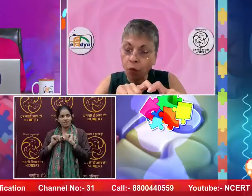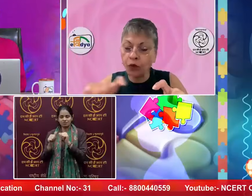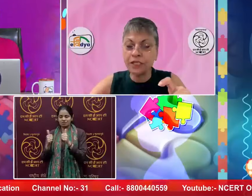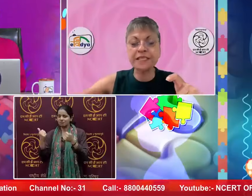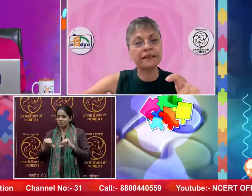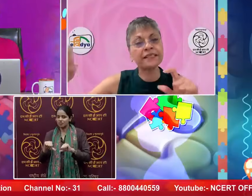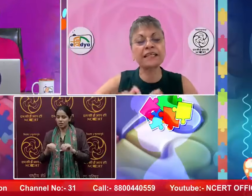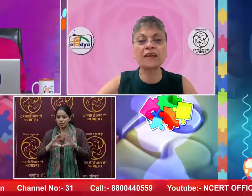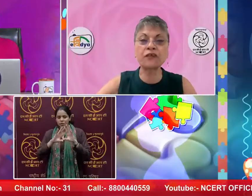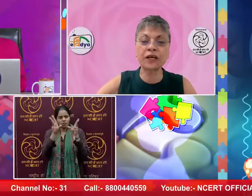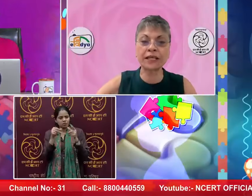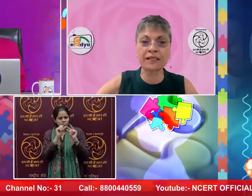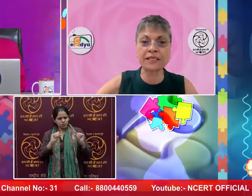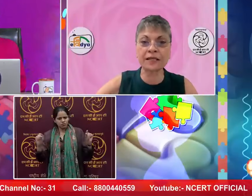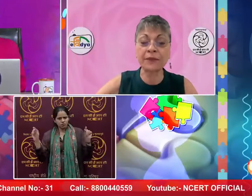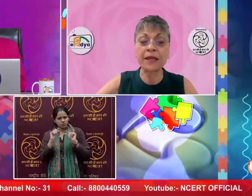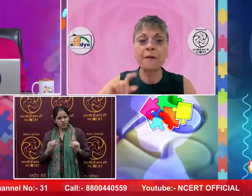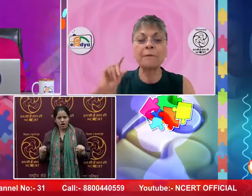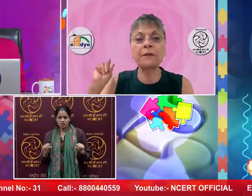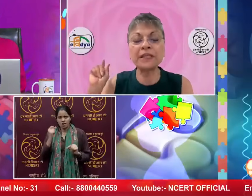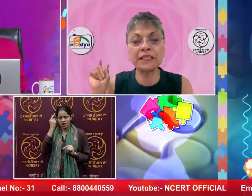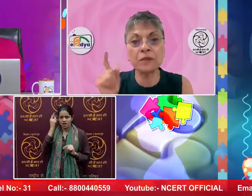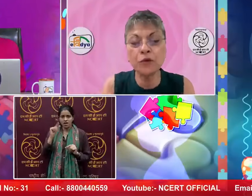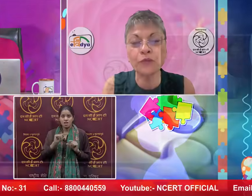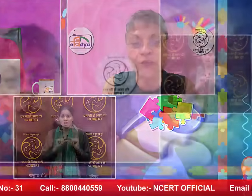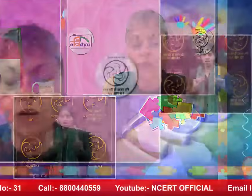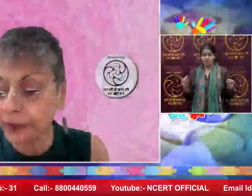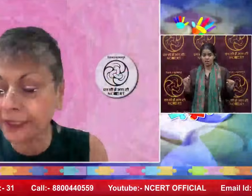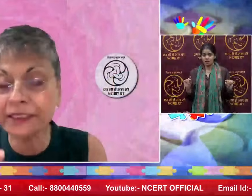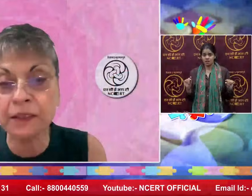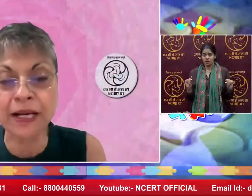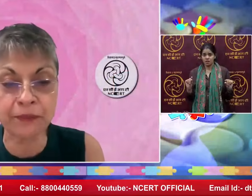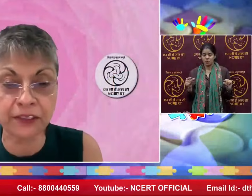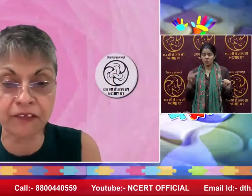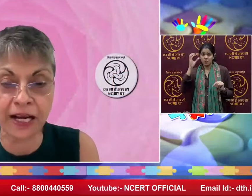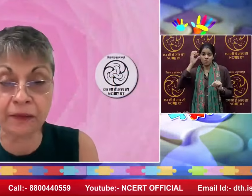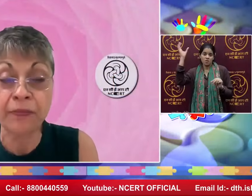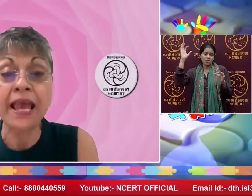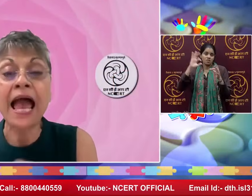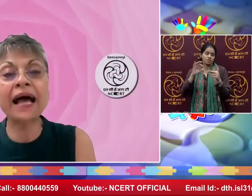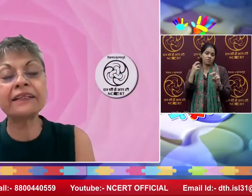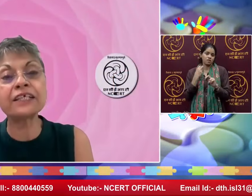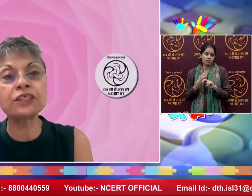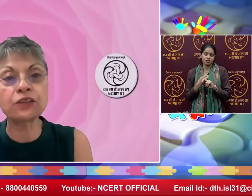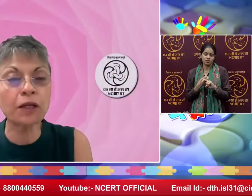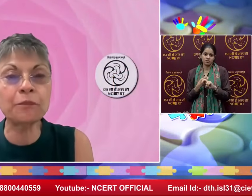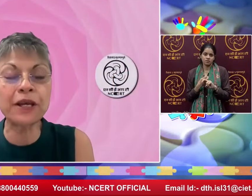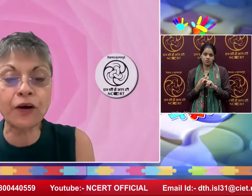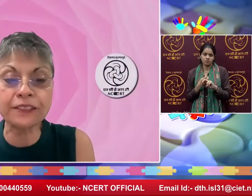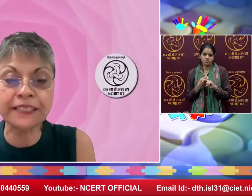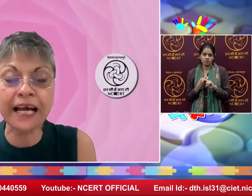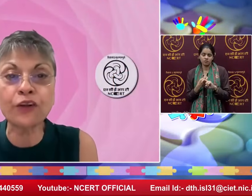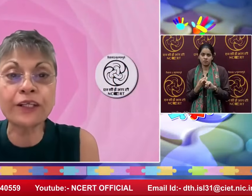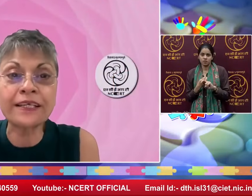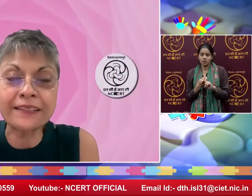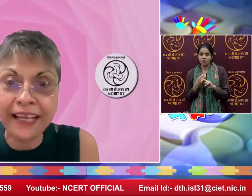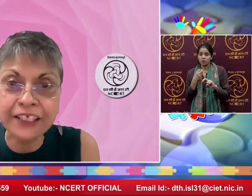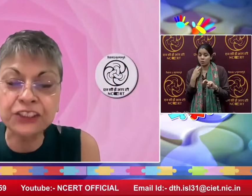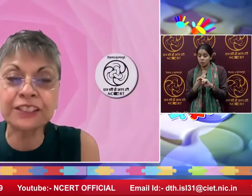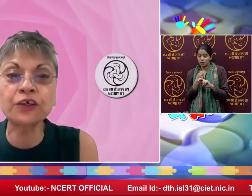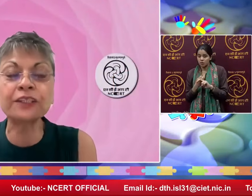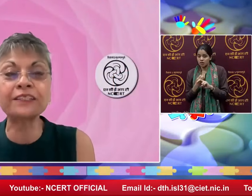pick up the whole sentence and give you an answer. But the moment it moves to a context, it becomes difficult. And it is not because they are